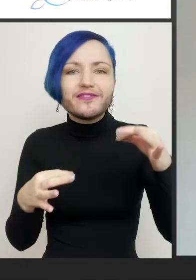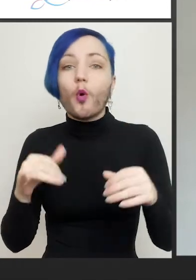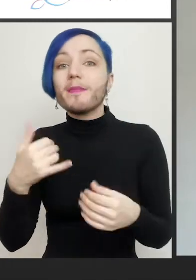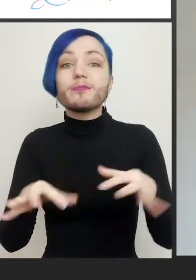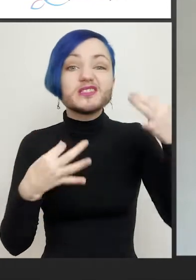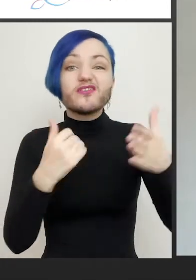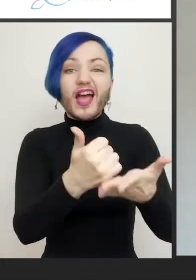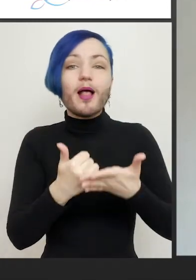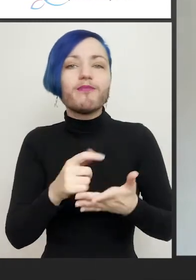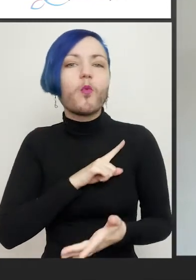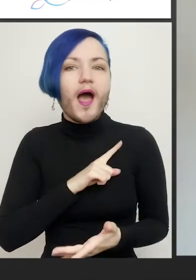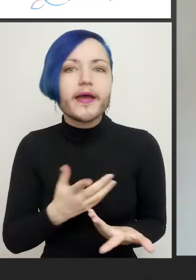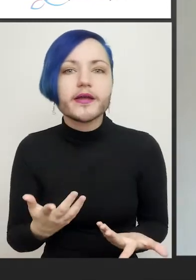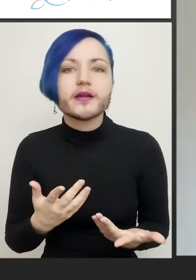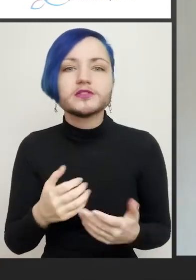might be helpful.